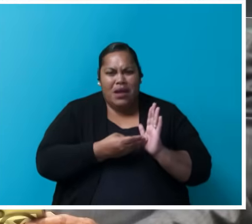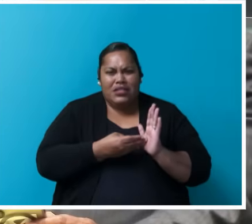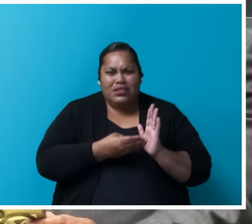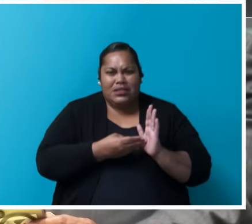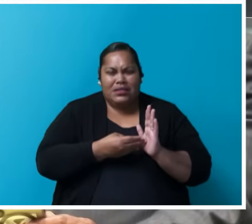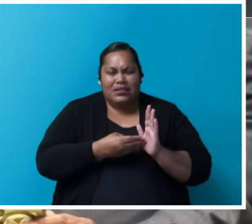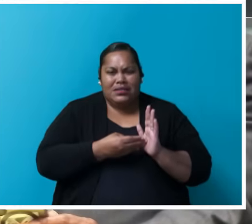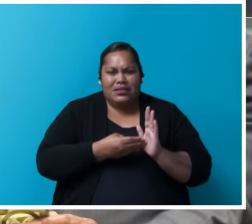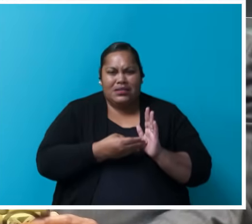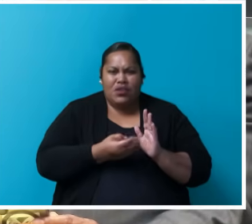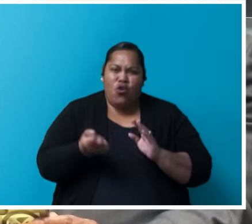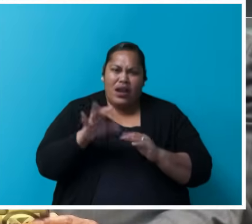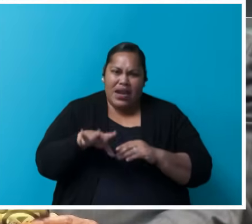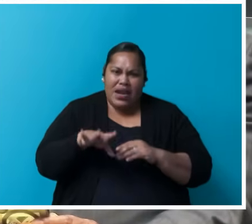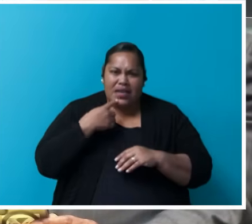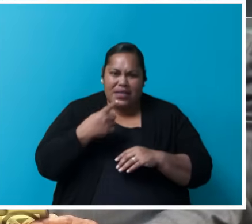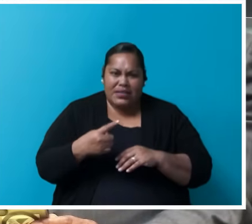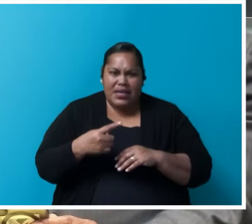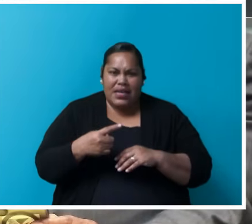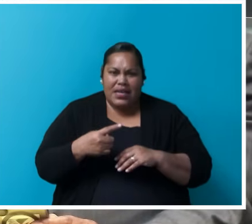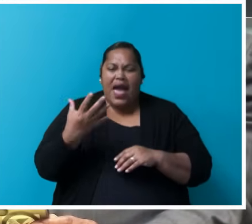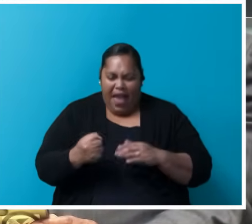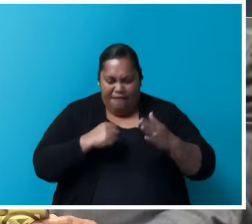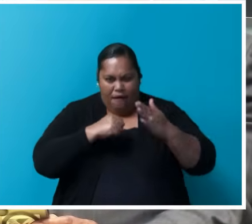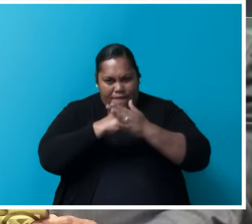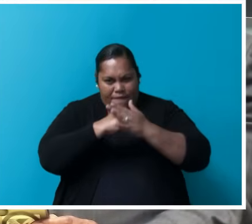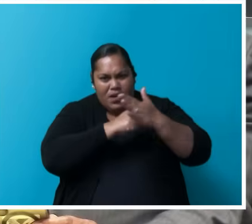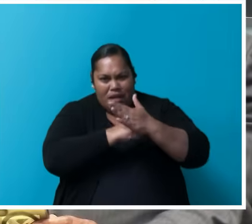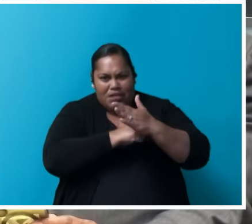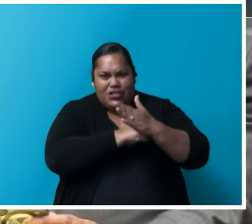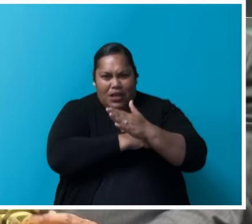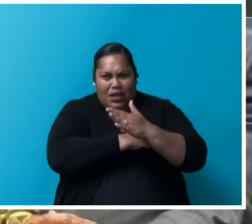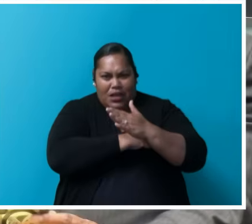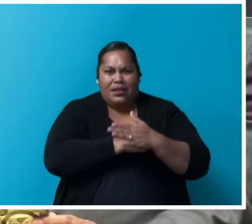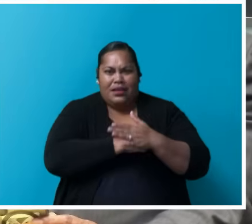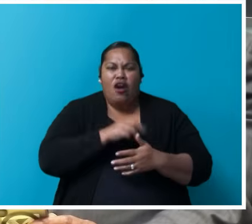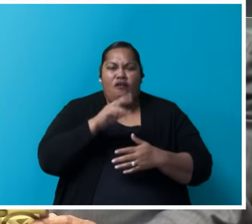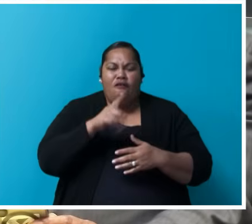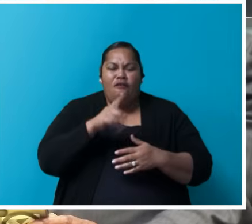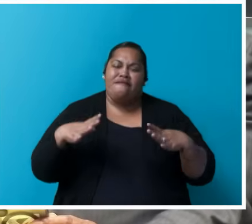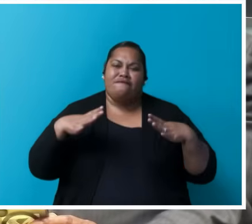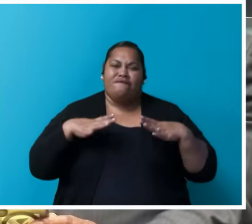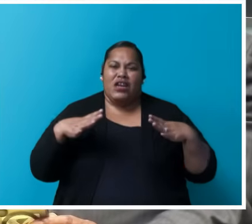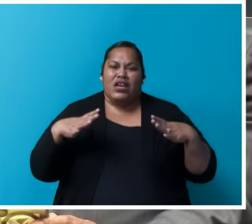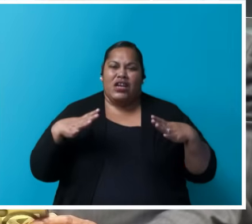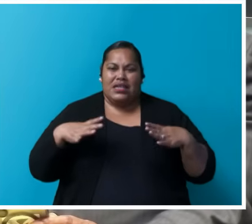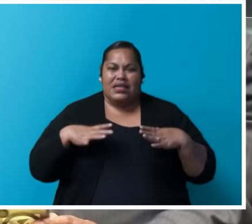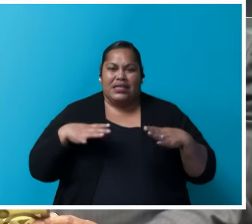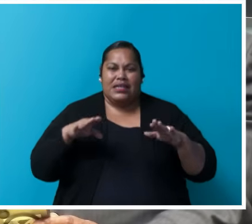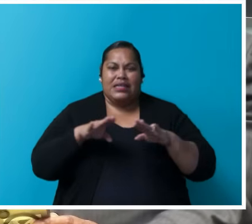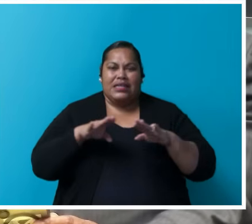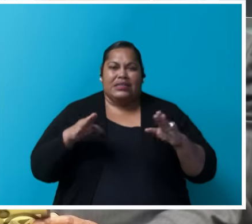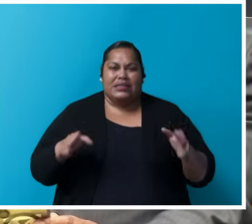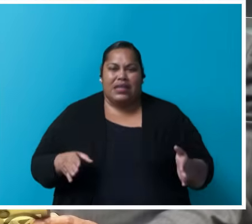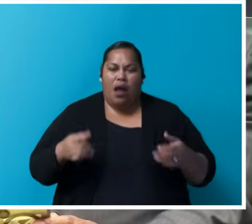as we said, lays down the foundation for a free, stable,